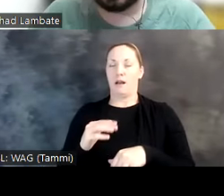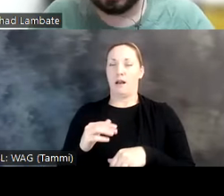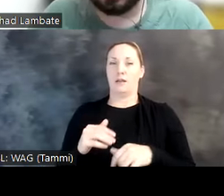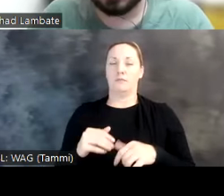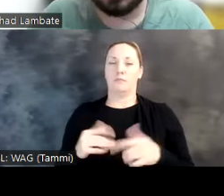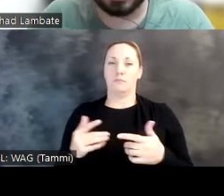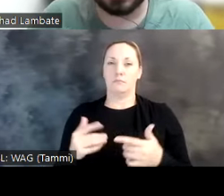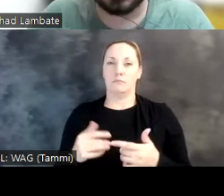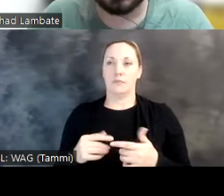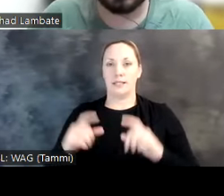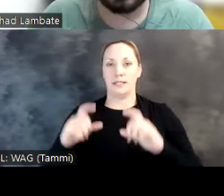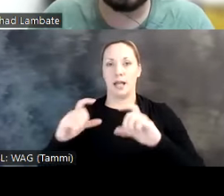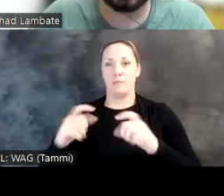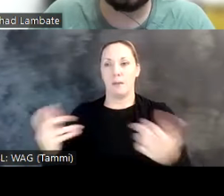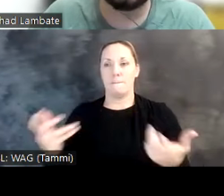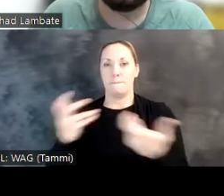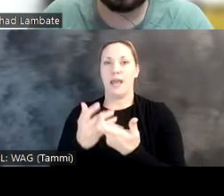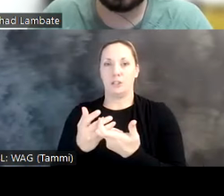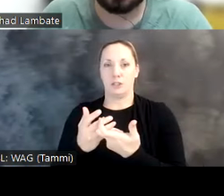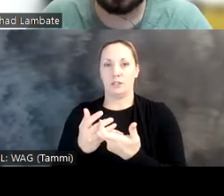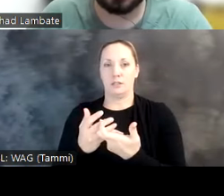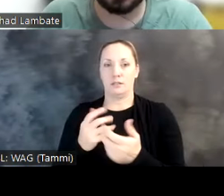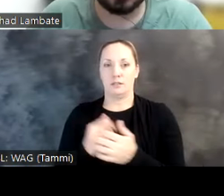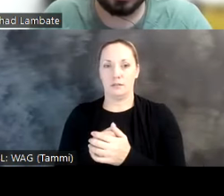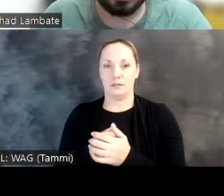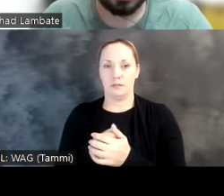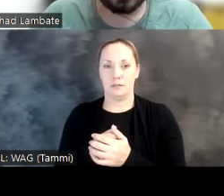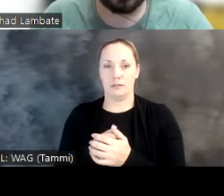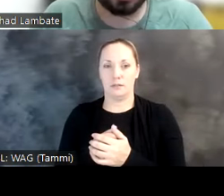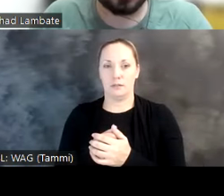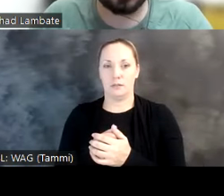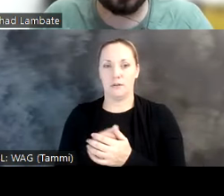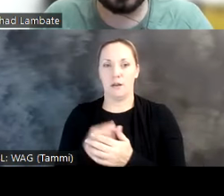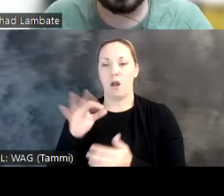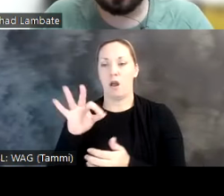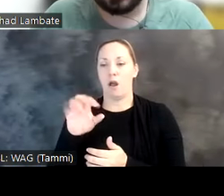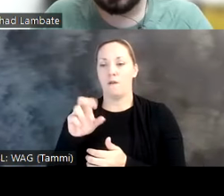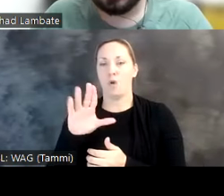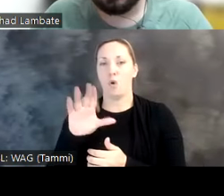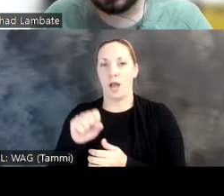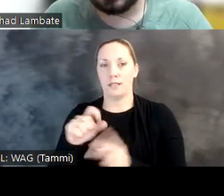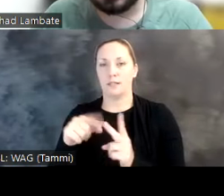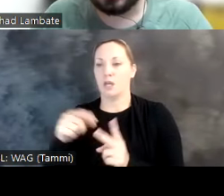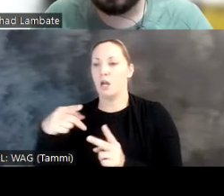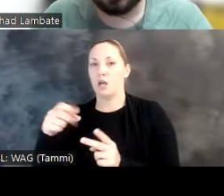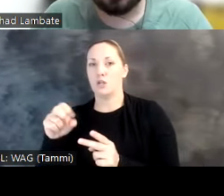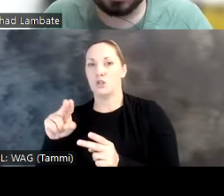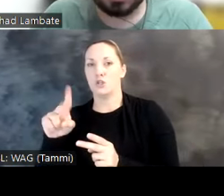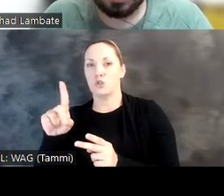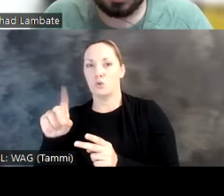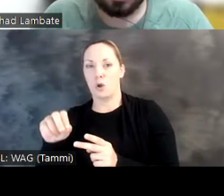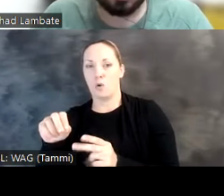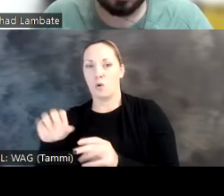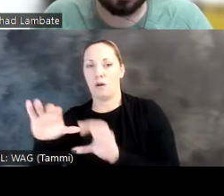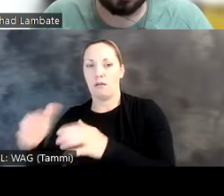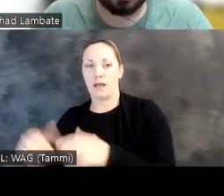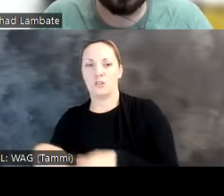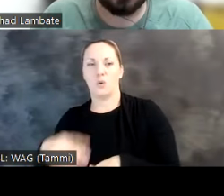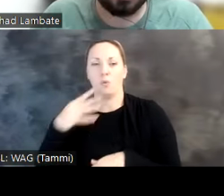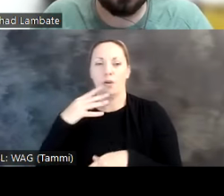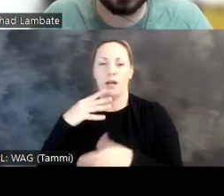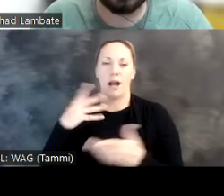as the element matches this particular focus pseudo class. So it ignores the pointing devices like mouse,